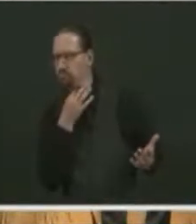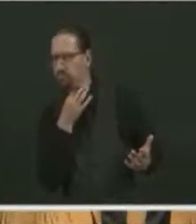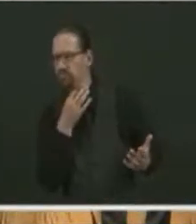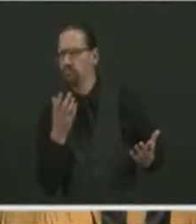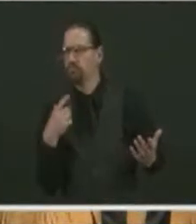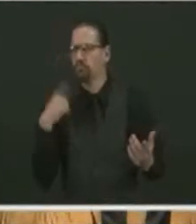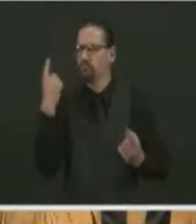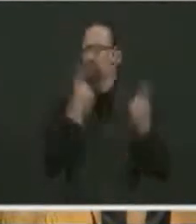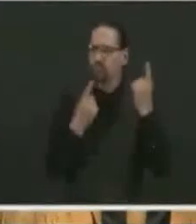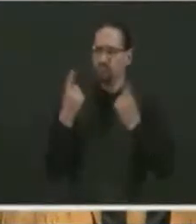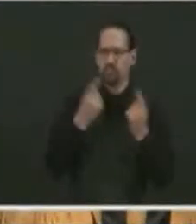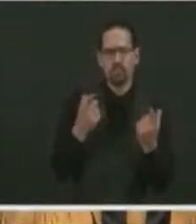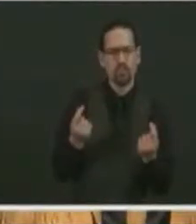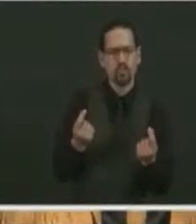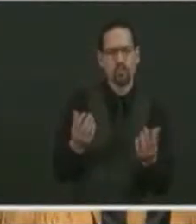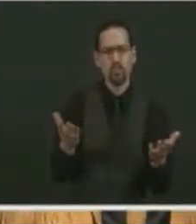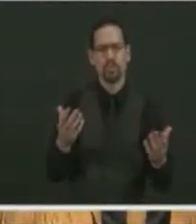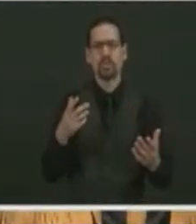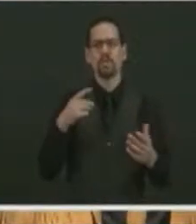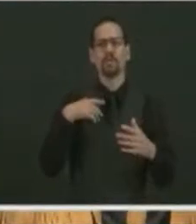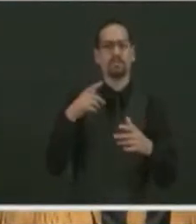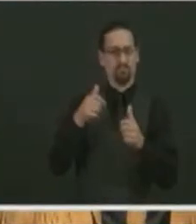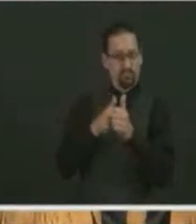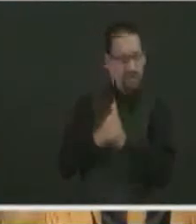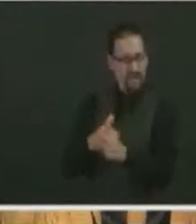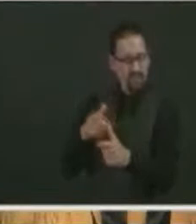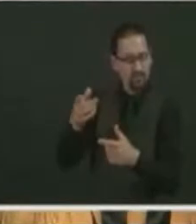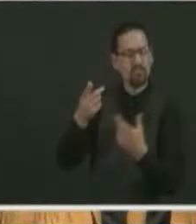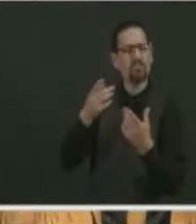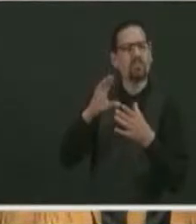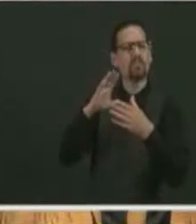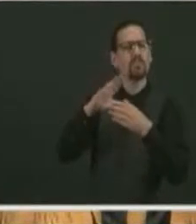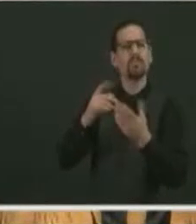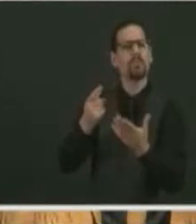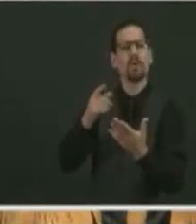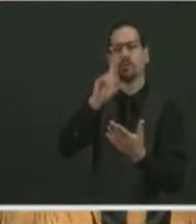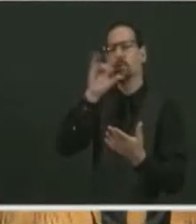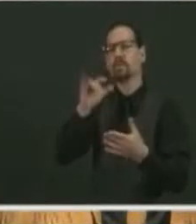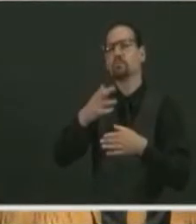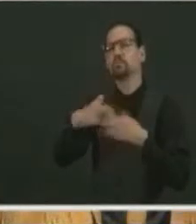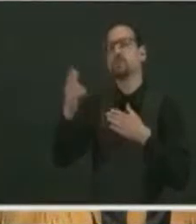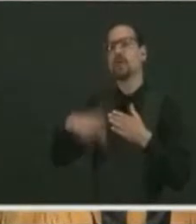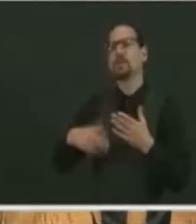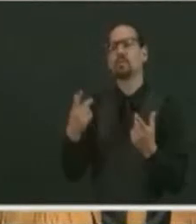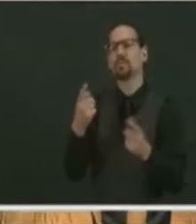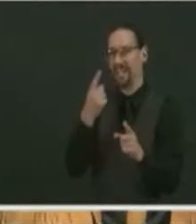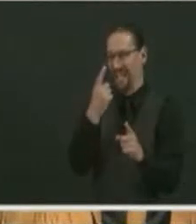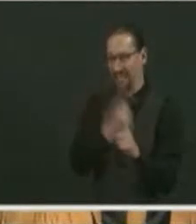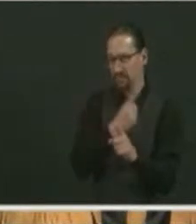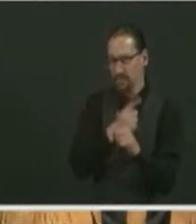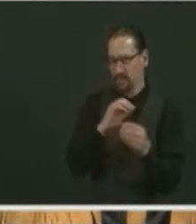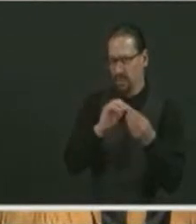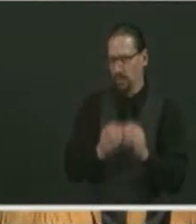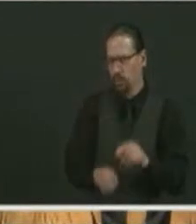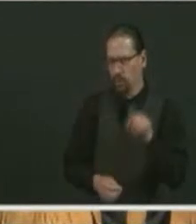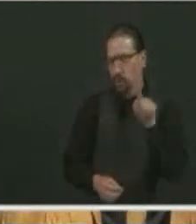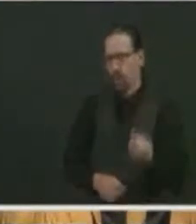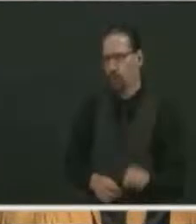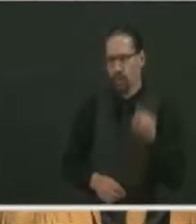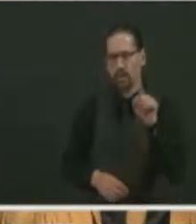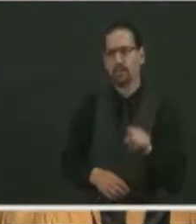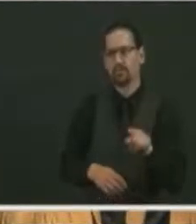again, how do you assure Rhode Islanders that the results that I believe you're going to be announcing later this week are accurate, and what will we be using that